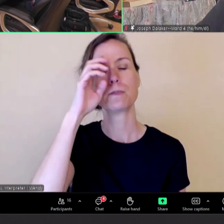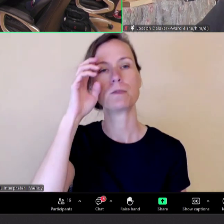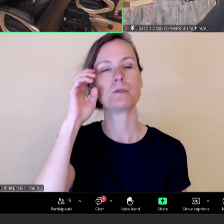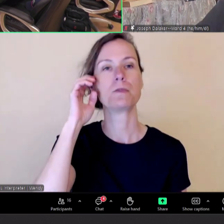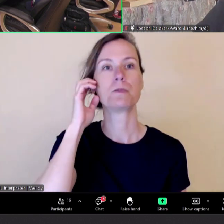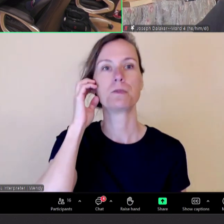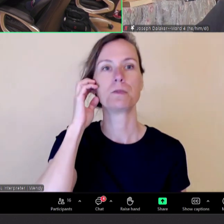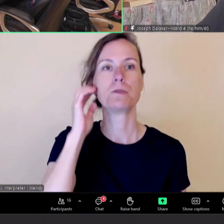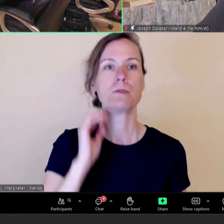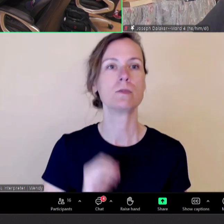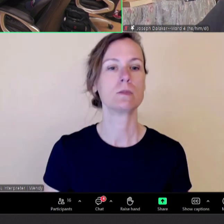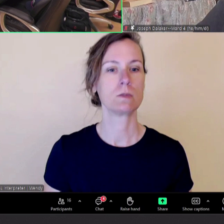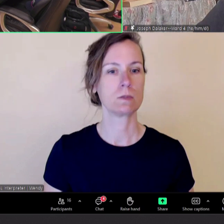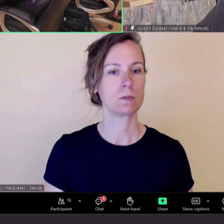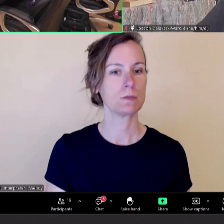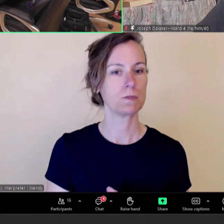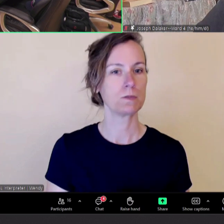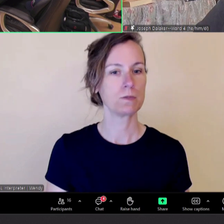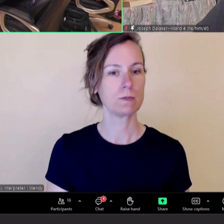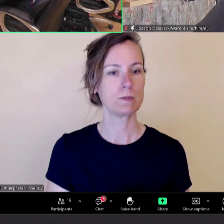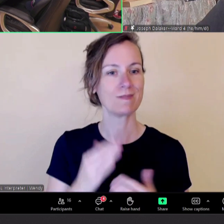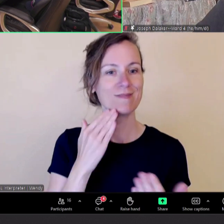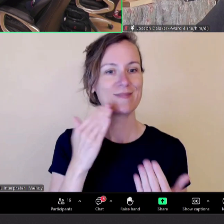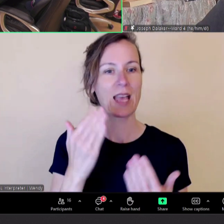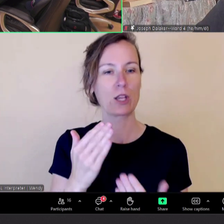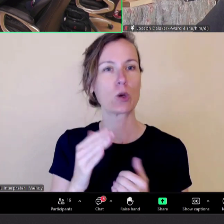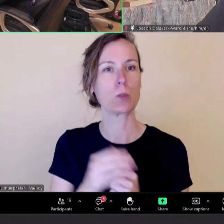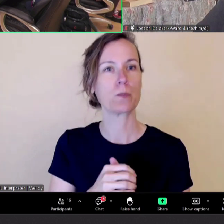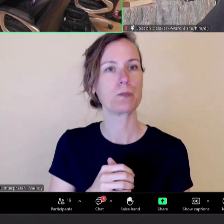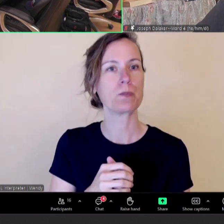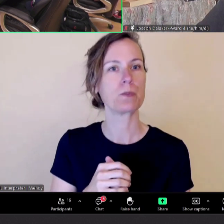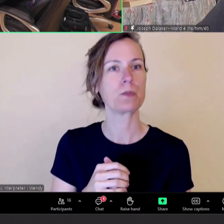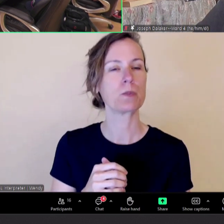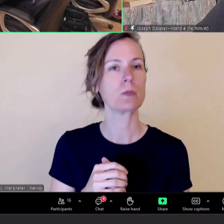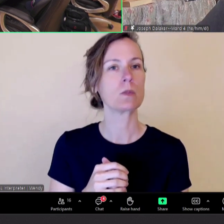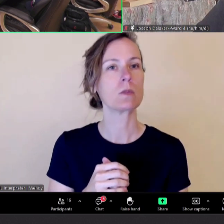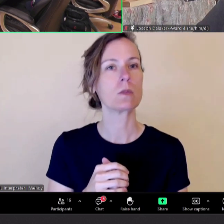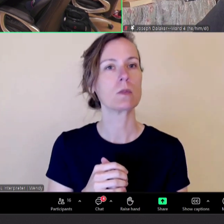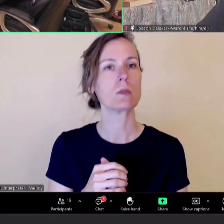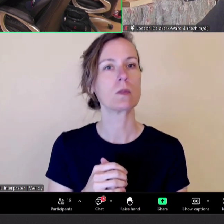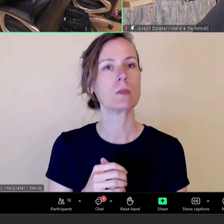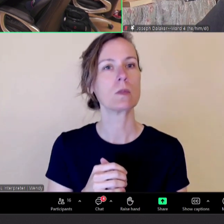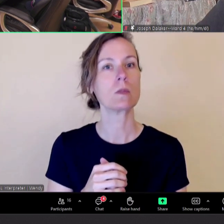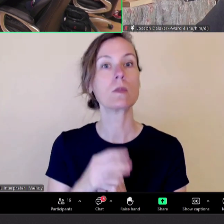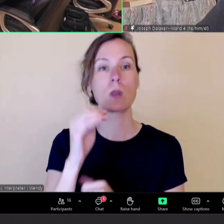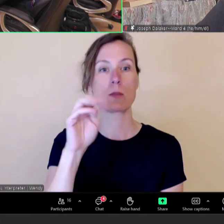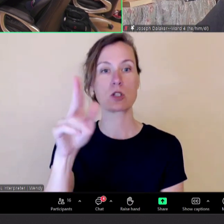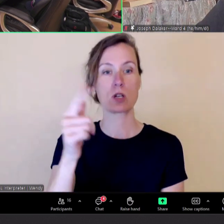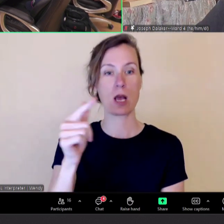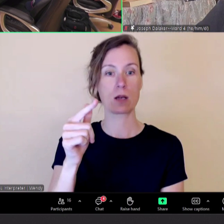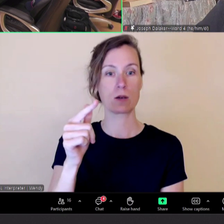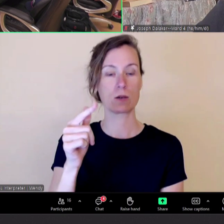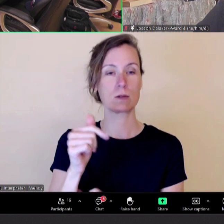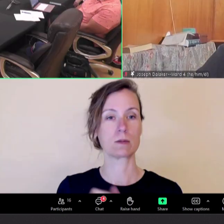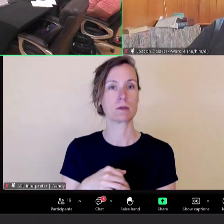are highlights from last year, from 2024. All right. Mr. Galloway?